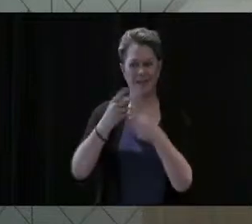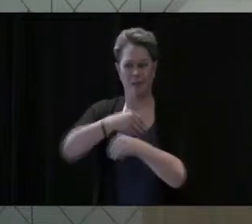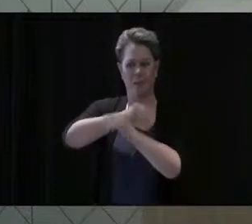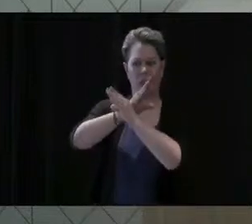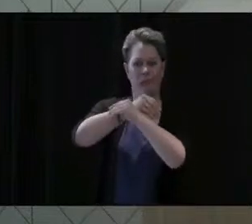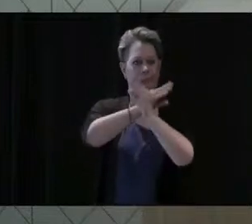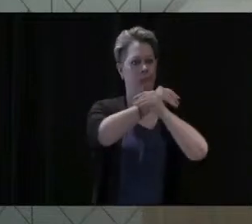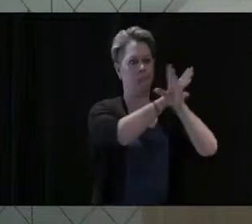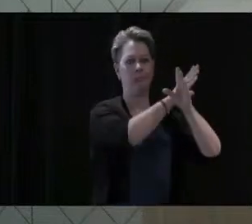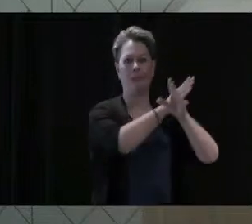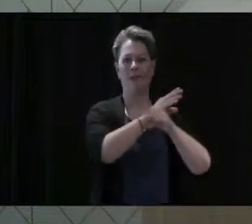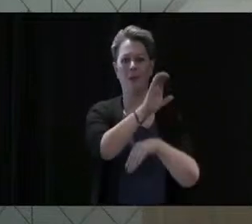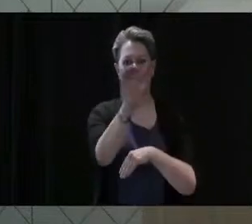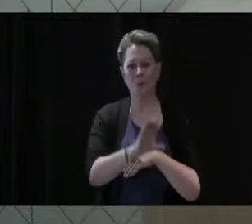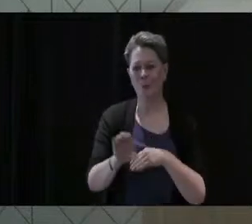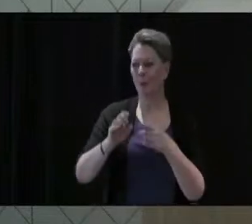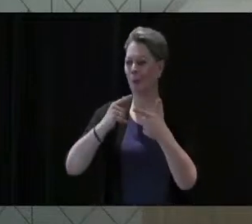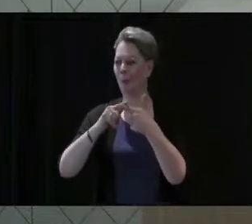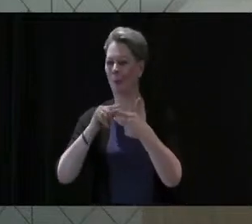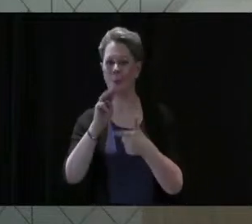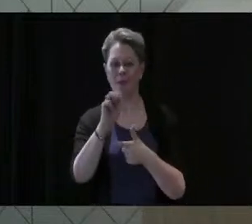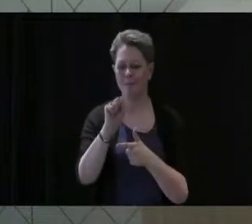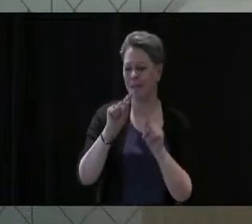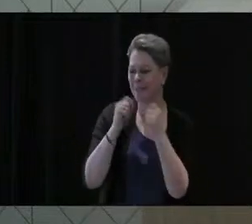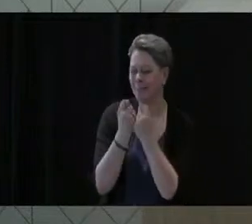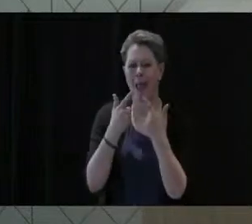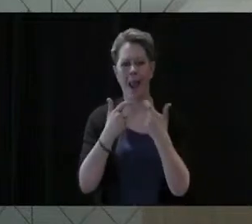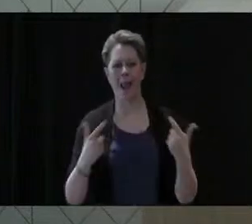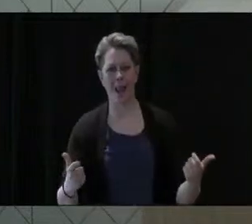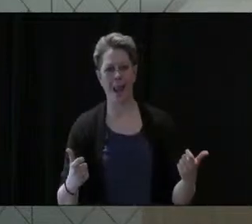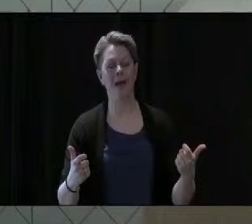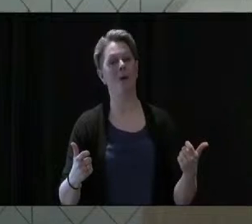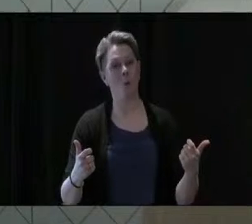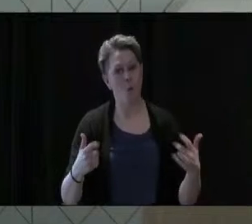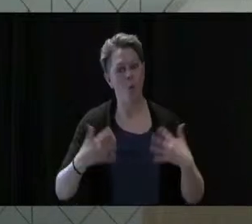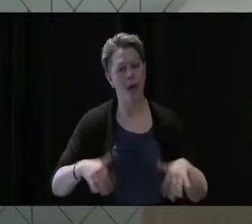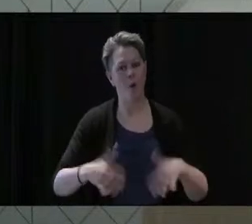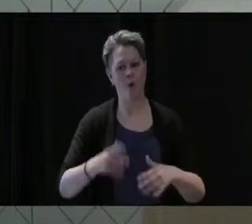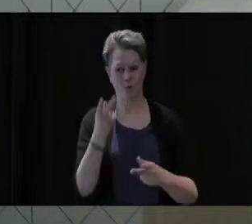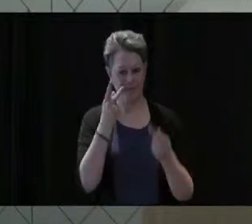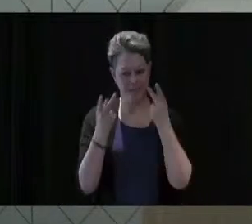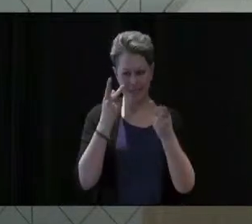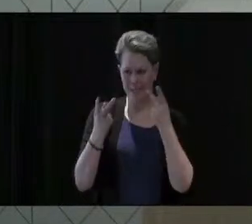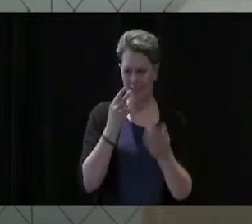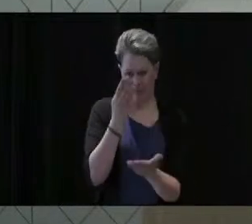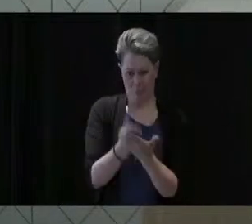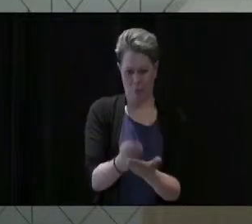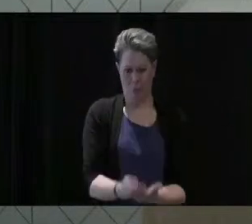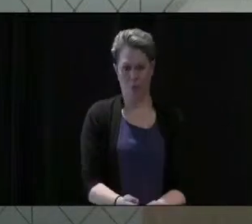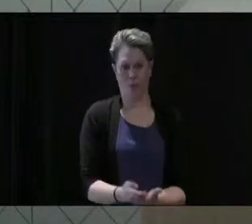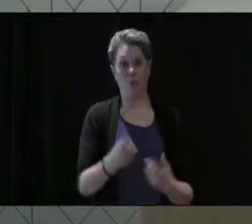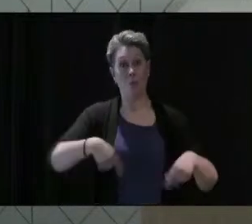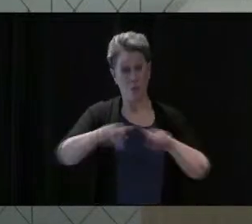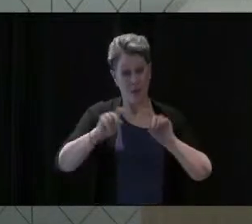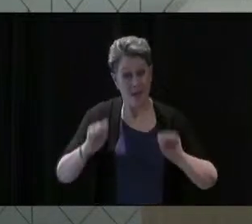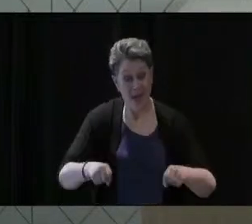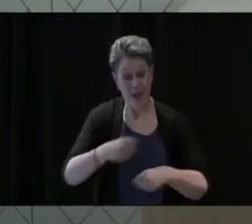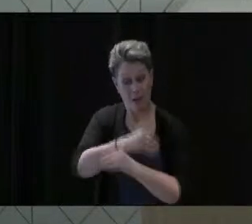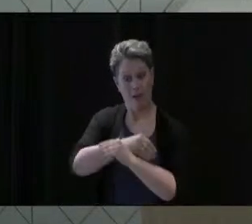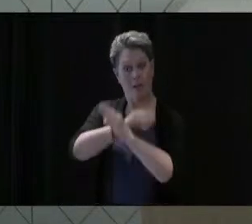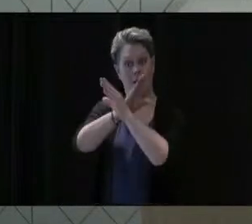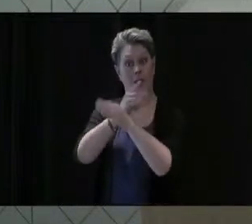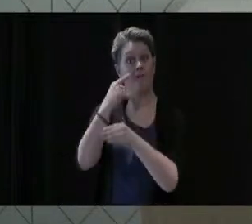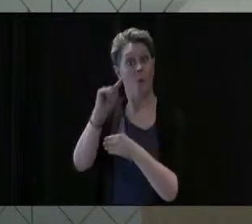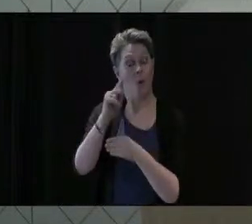meeting platforms by 5, 6, 7 years. We can do a lot more with telemedicine. We